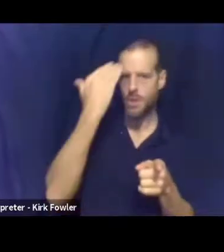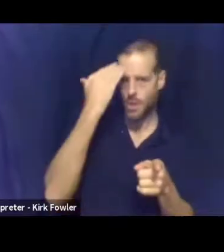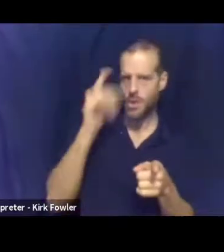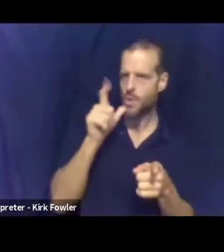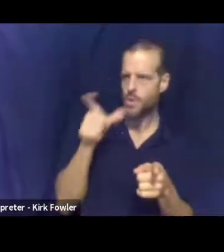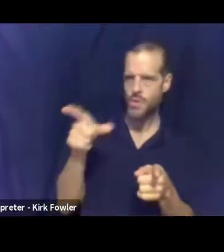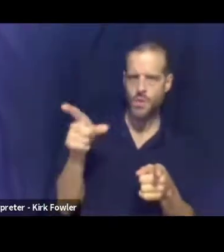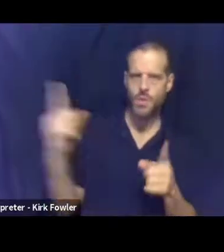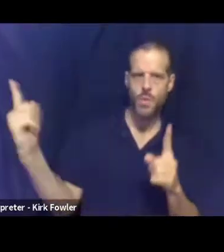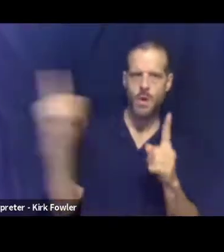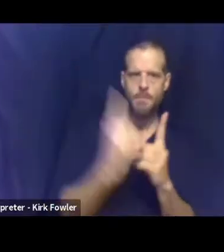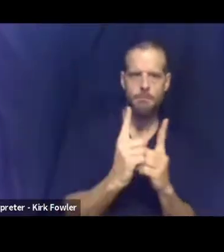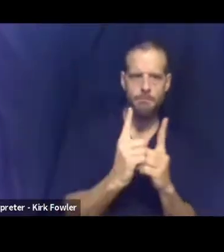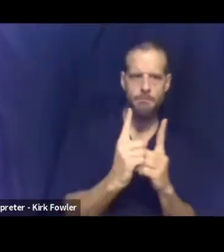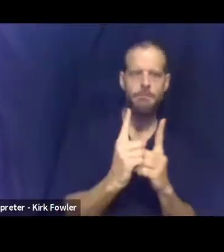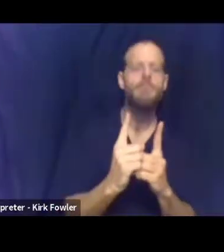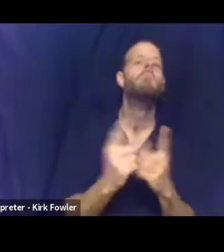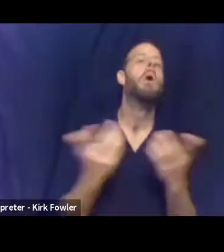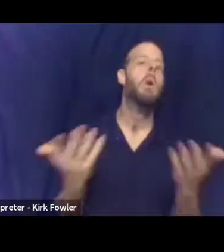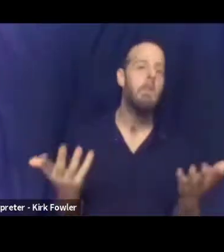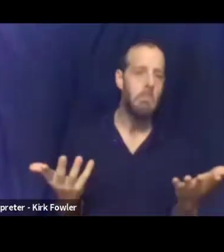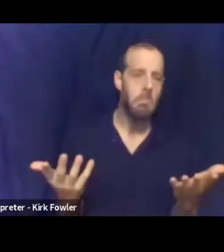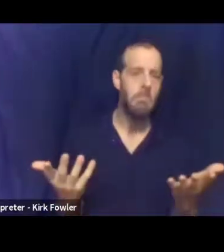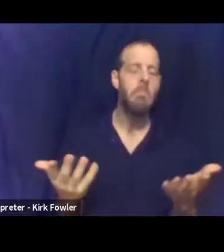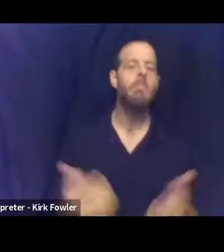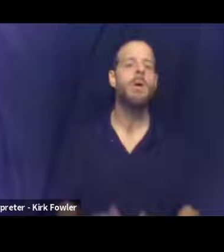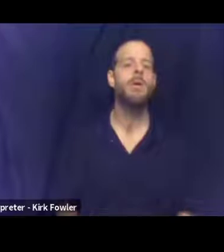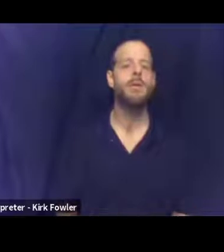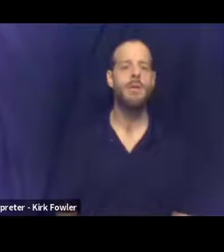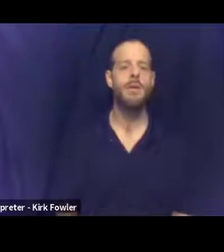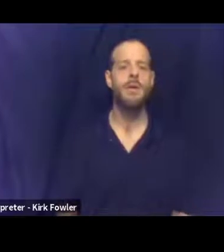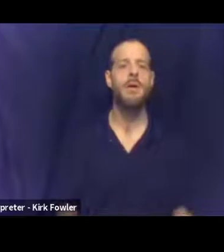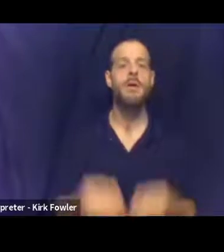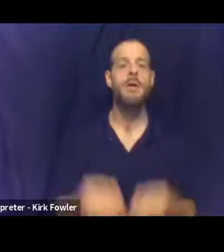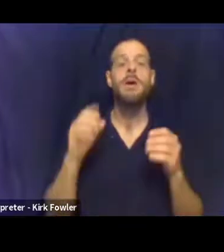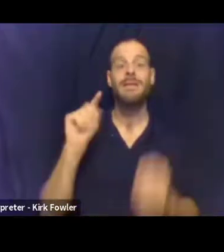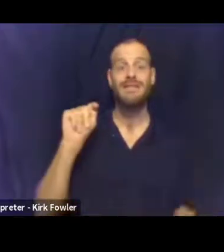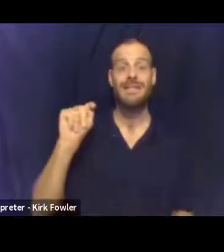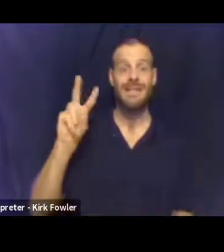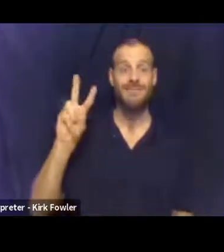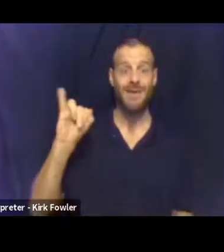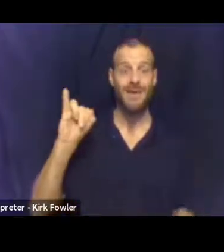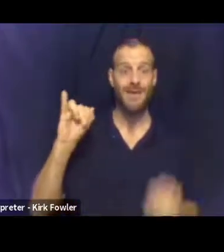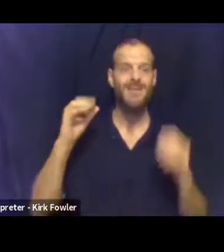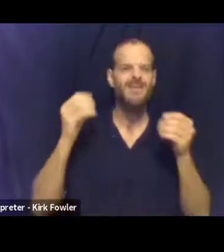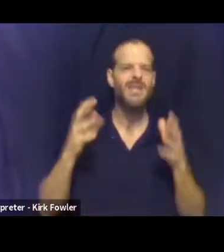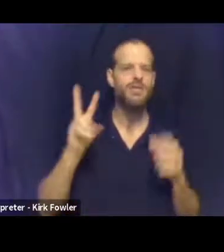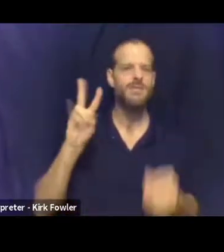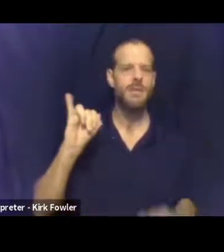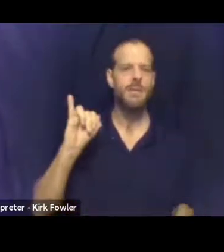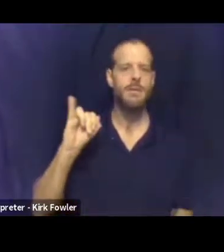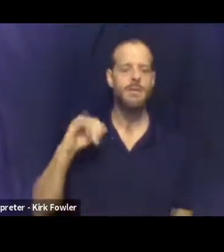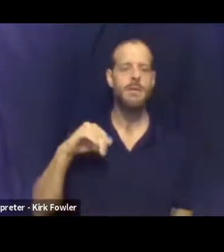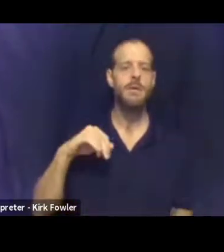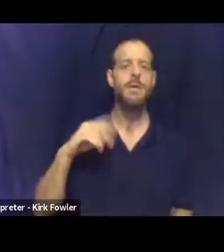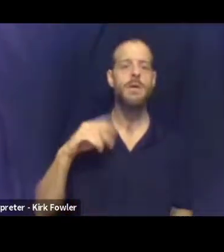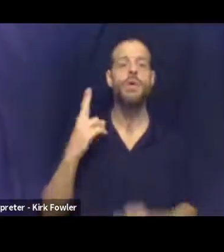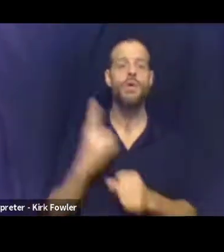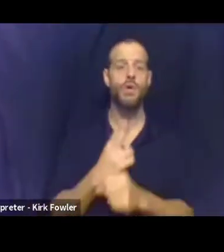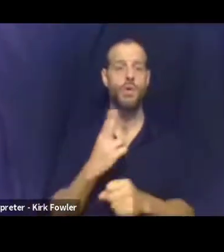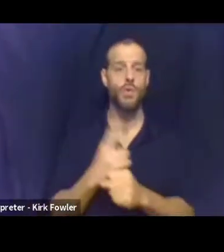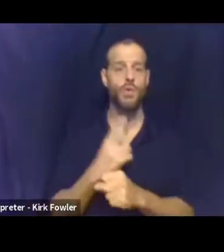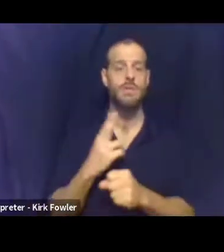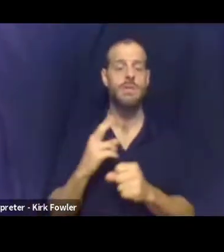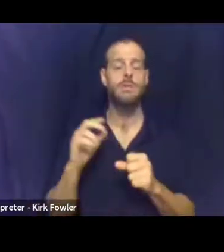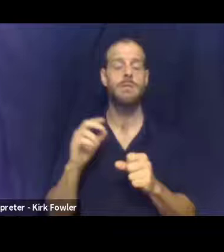identifiers. Um, I did not throw the example in there, but his teacher, the visually impaired actually uses her personal identifier as his symbol